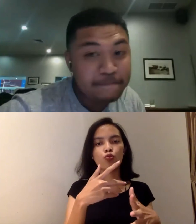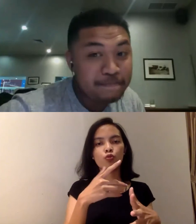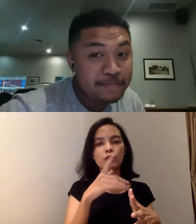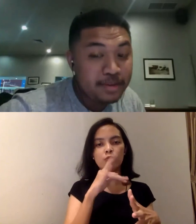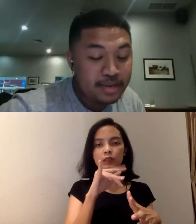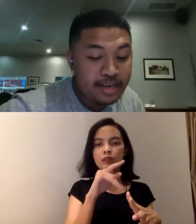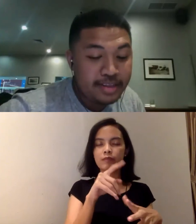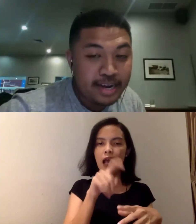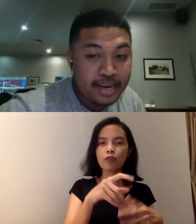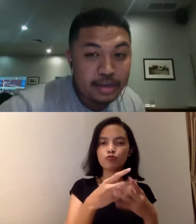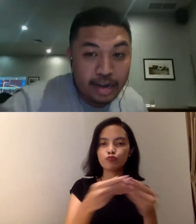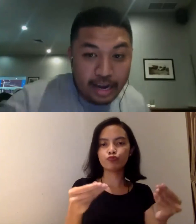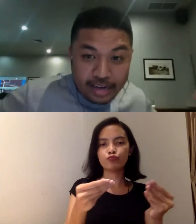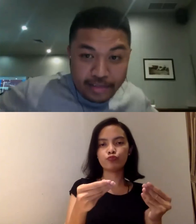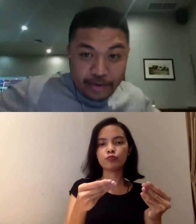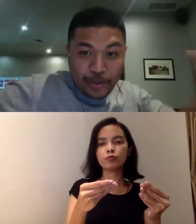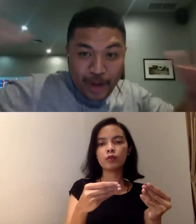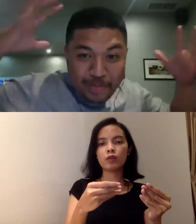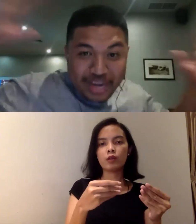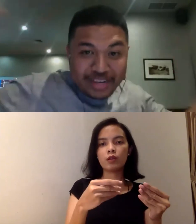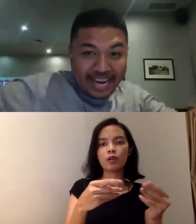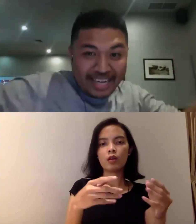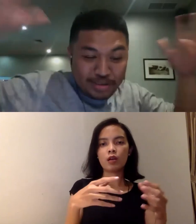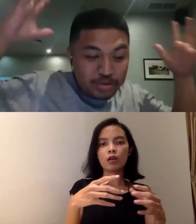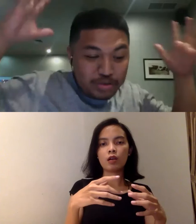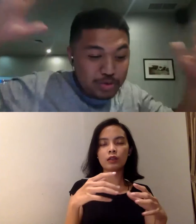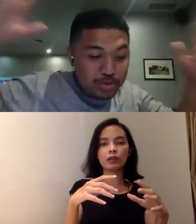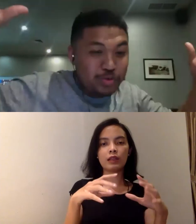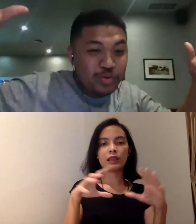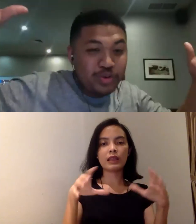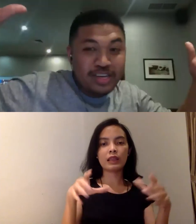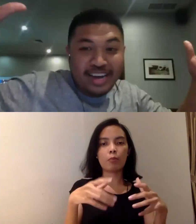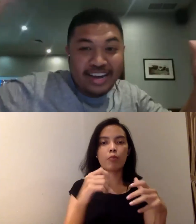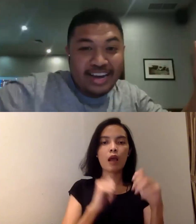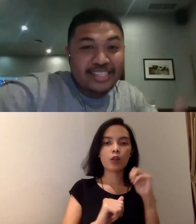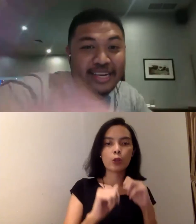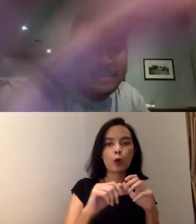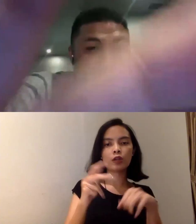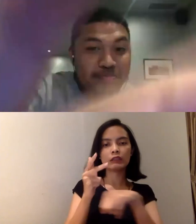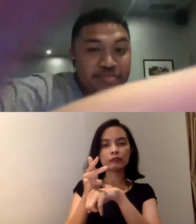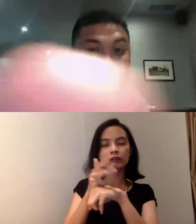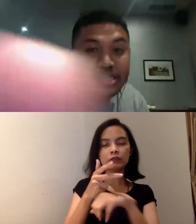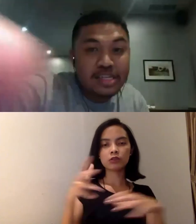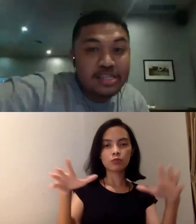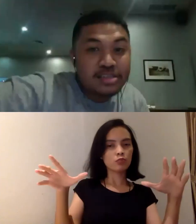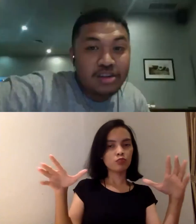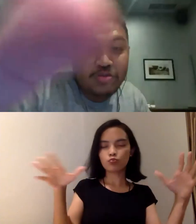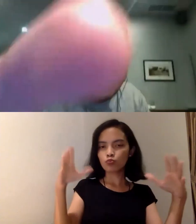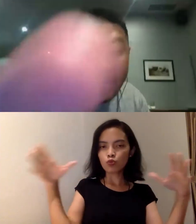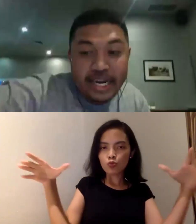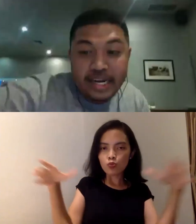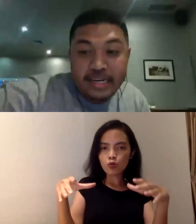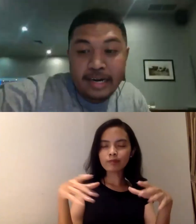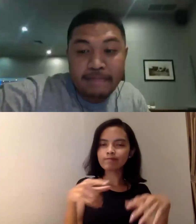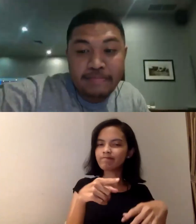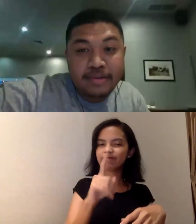Like, and then I gather around my cast and crew, and I tell them, this is not